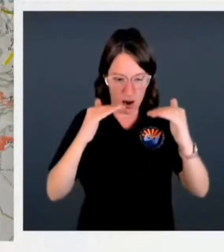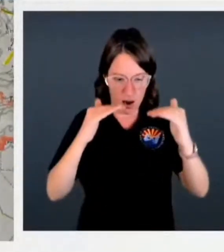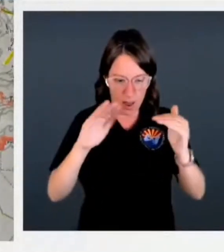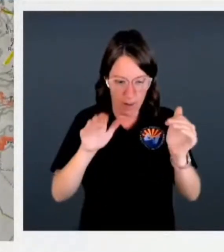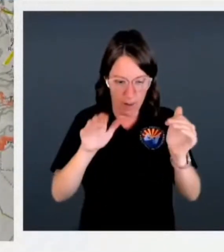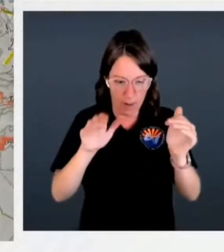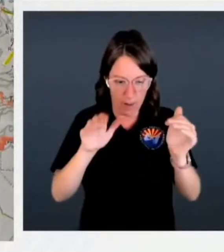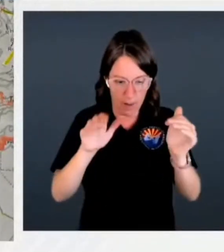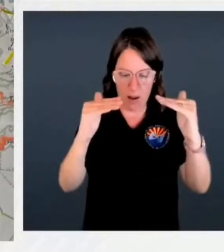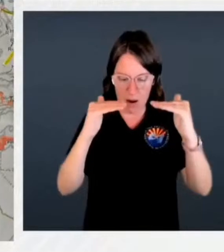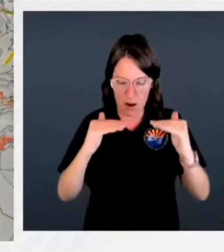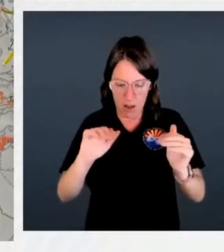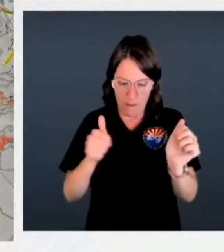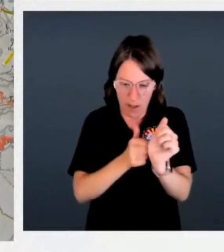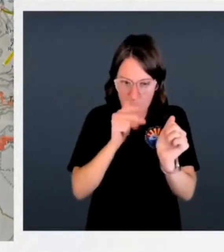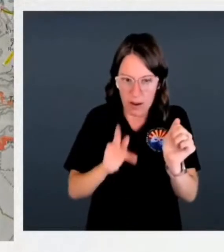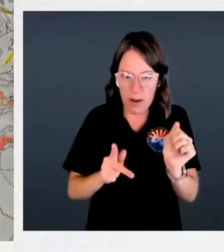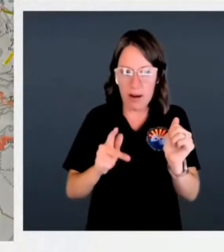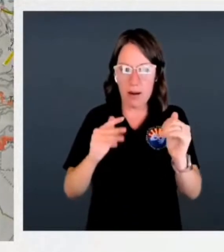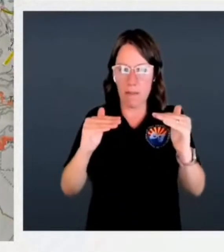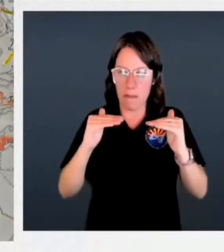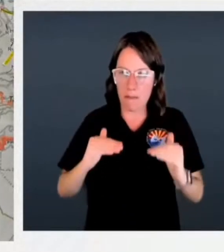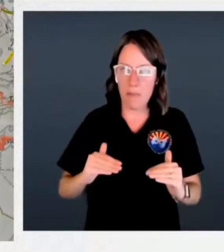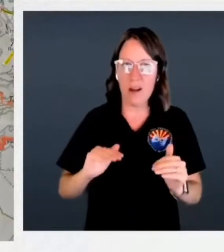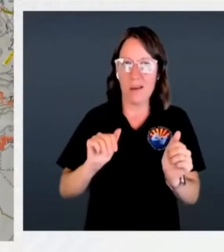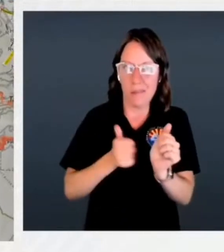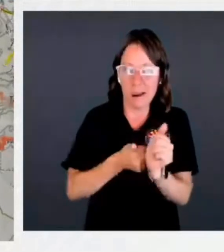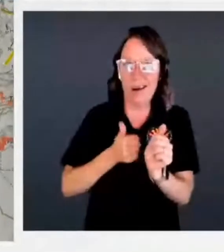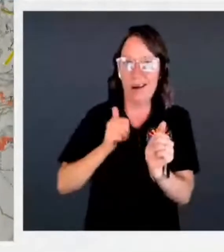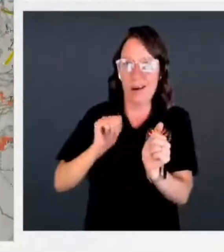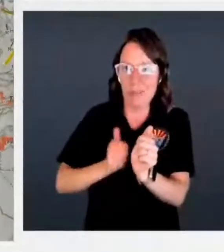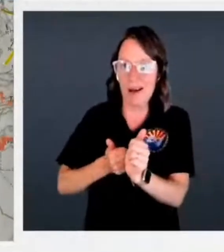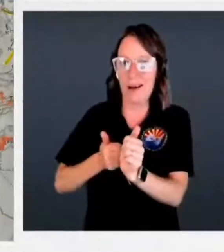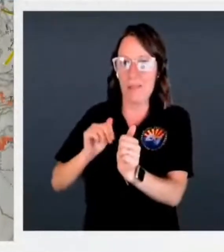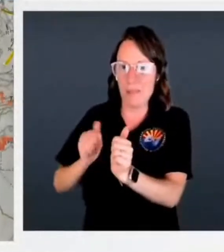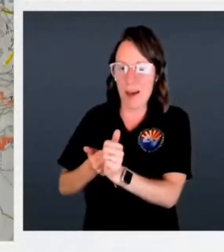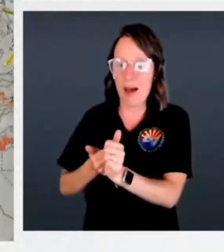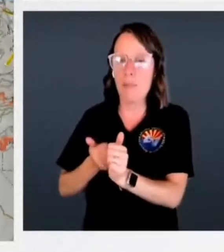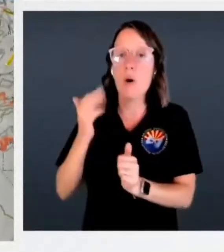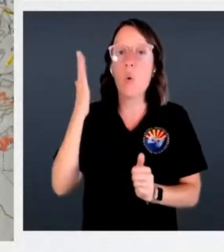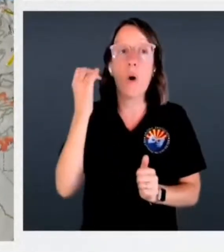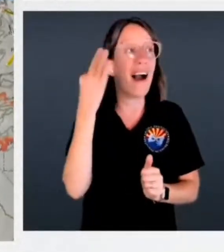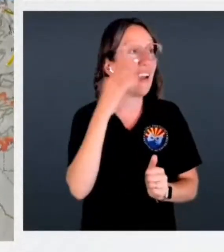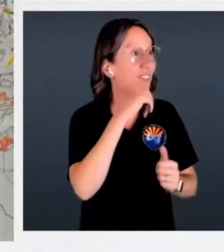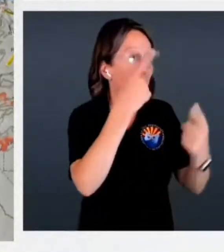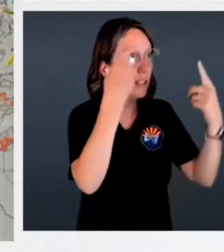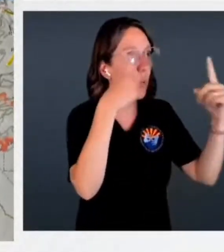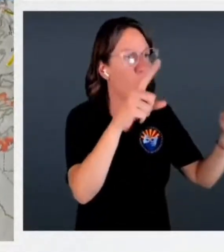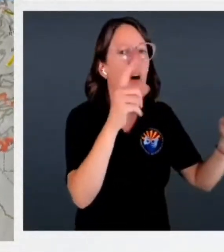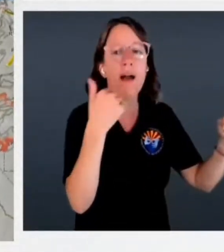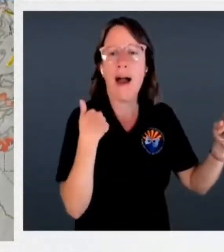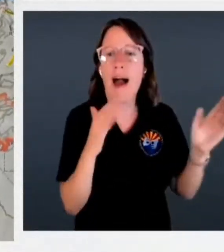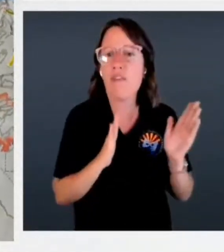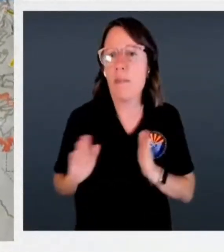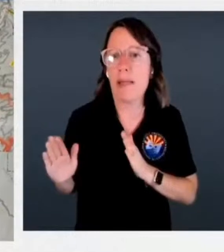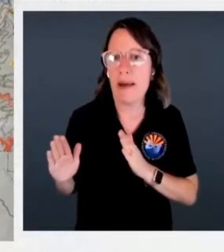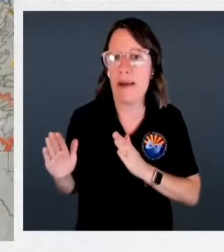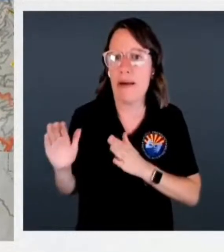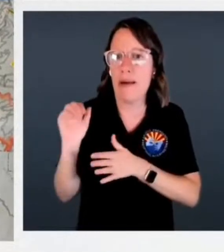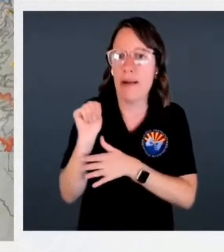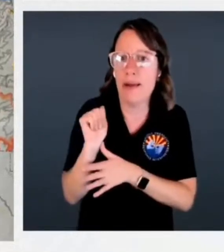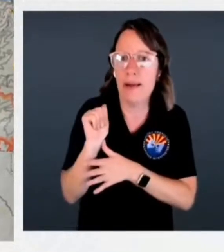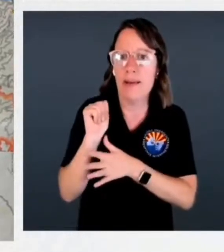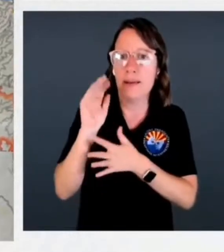strategy to get that fire out, but also providing those contingency plans. And I think that really is going to be our